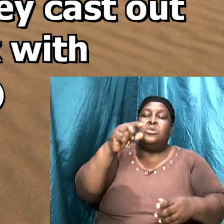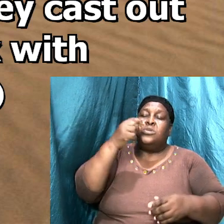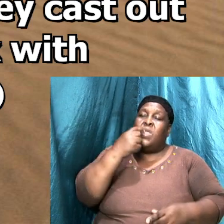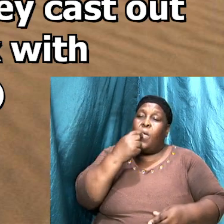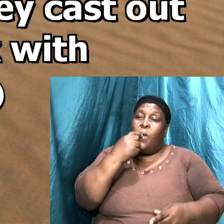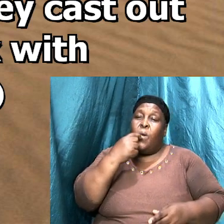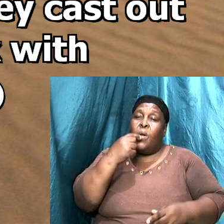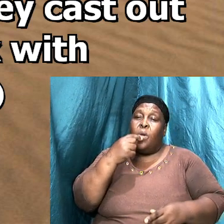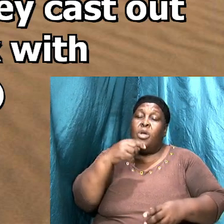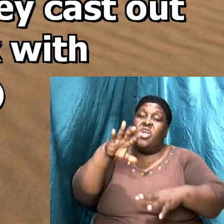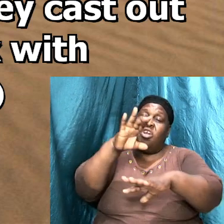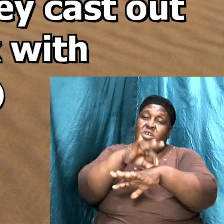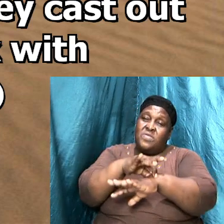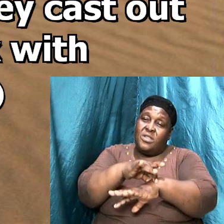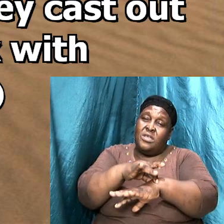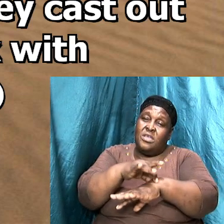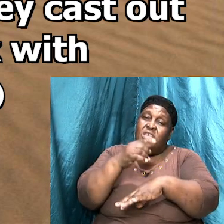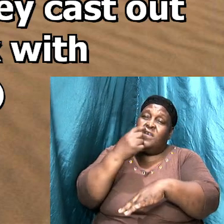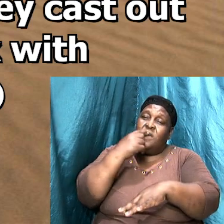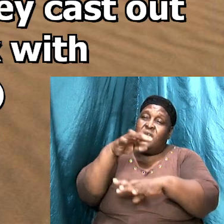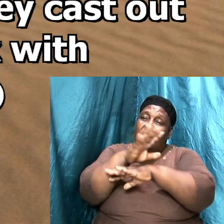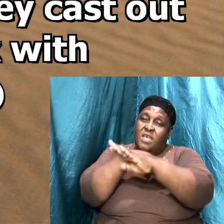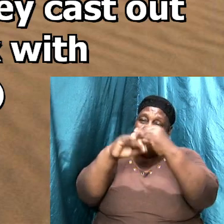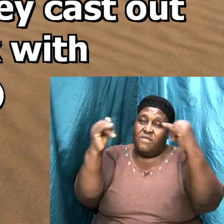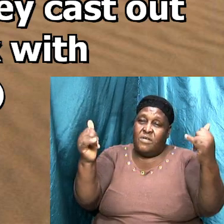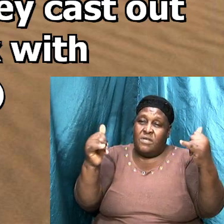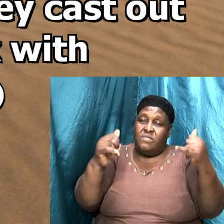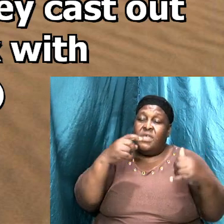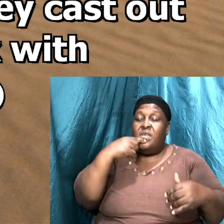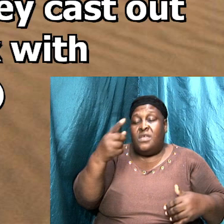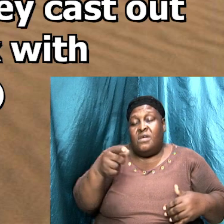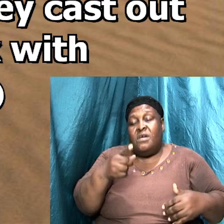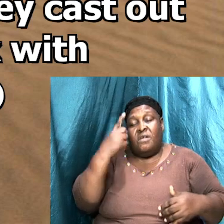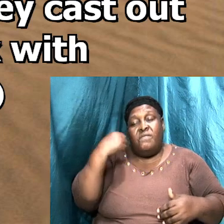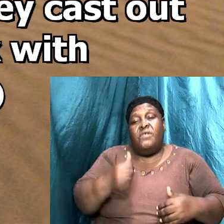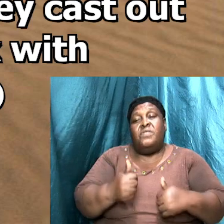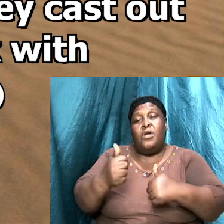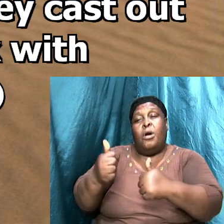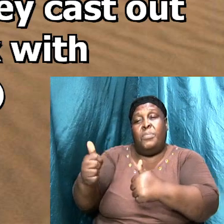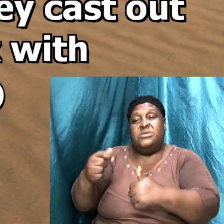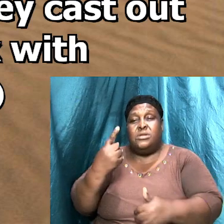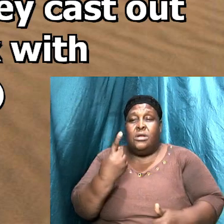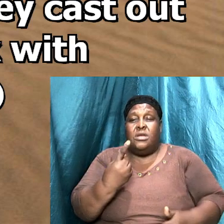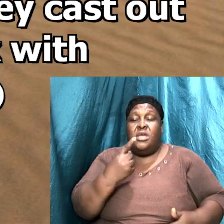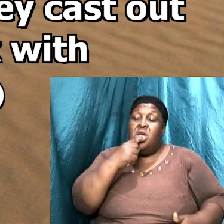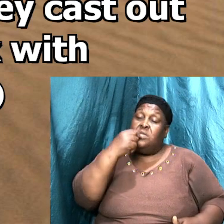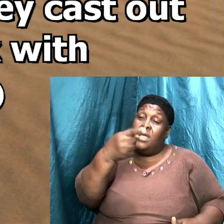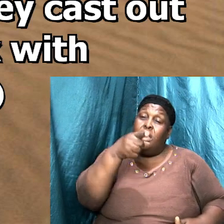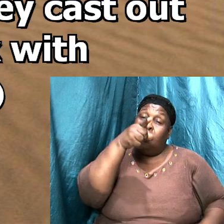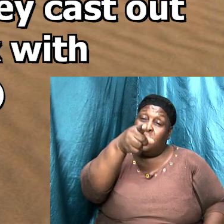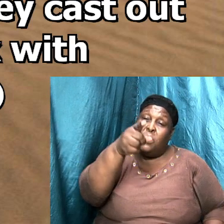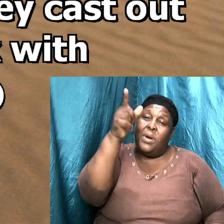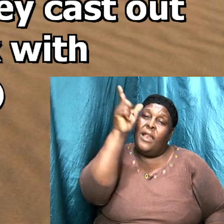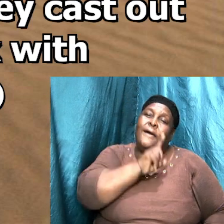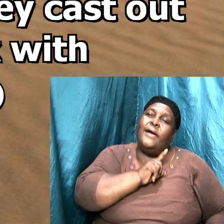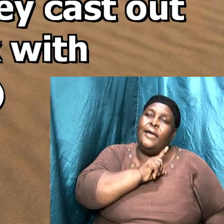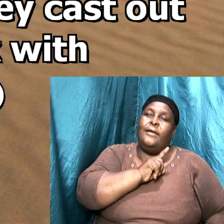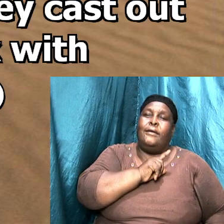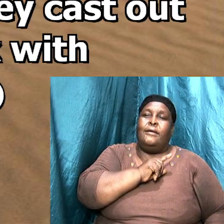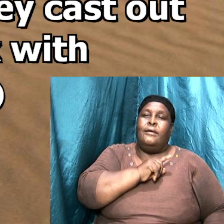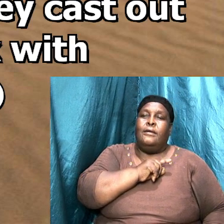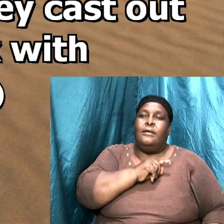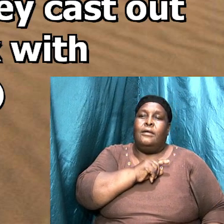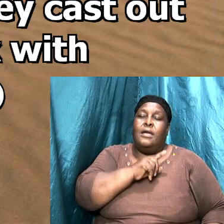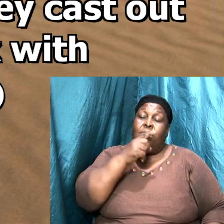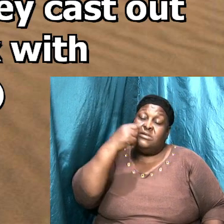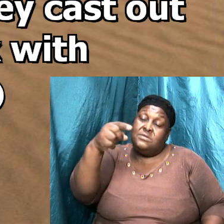if they tell you that look here it is for the apostles alone they're telling you a lie I can't tell you because I talk